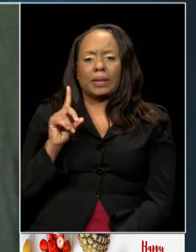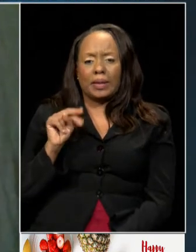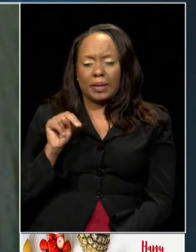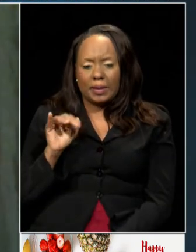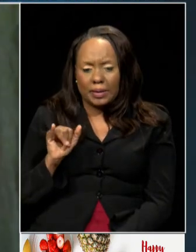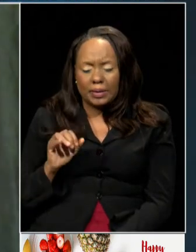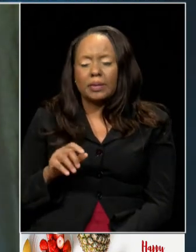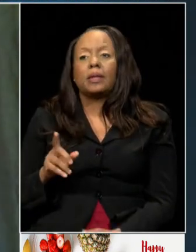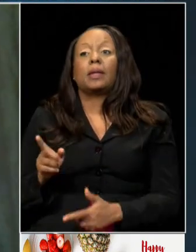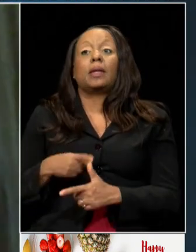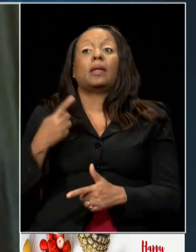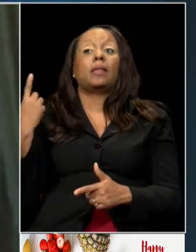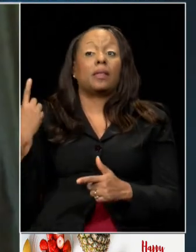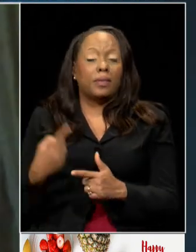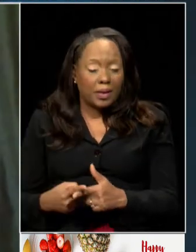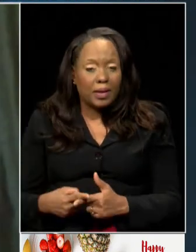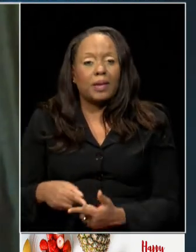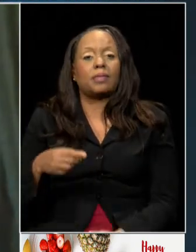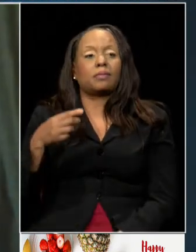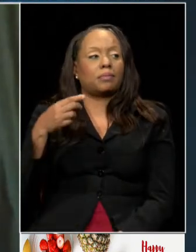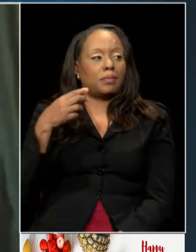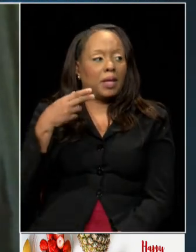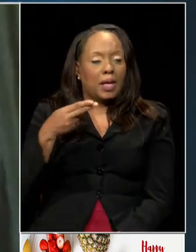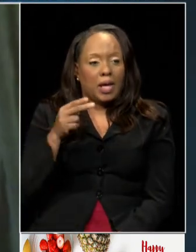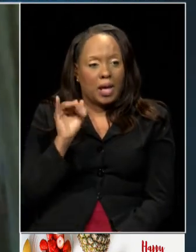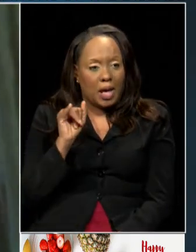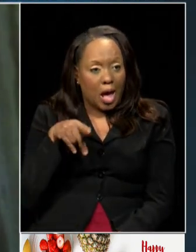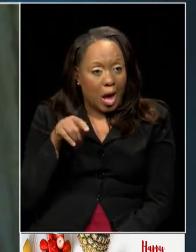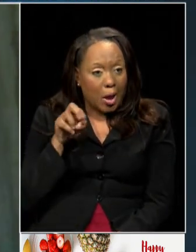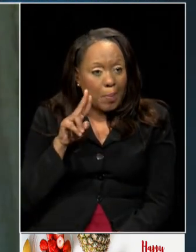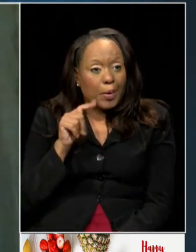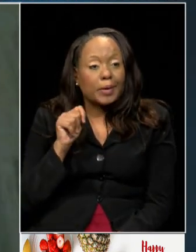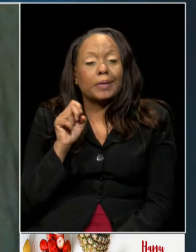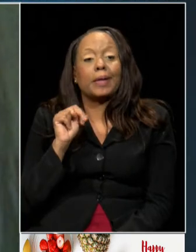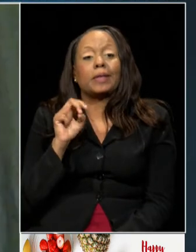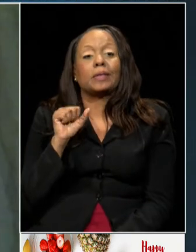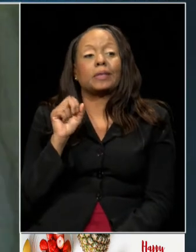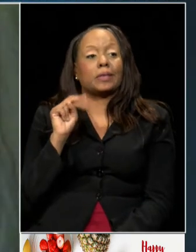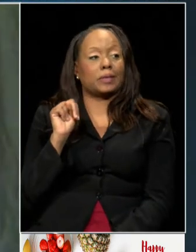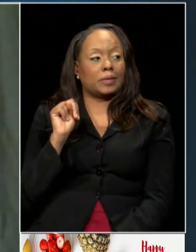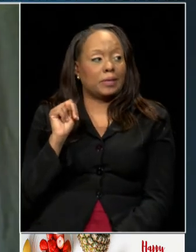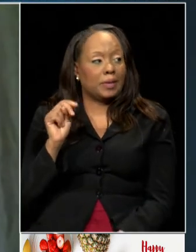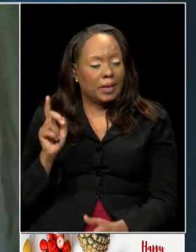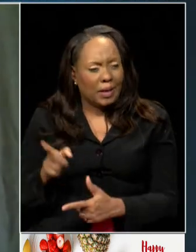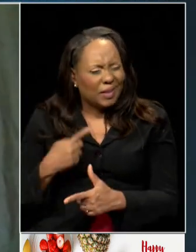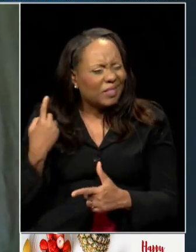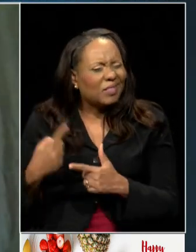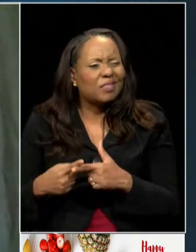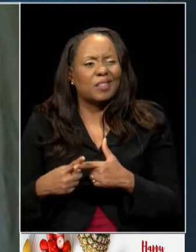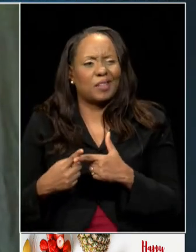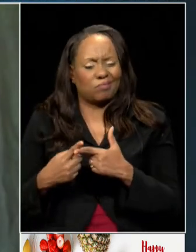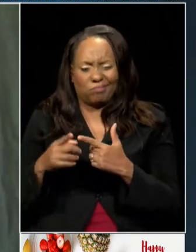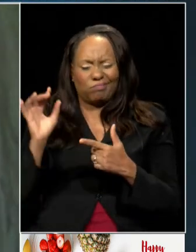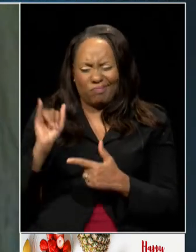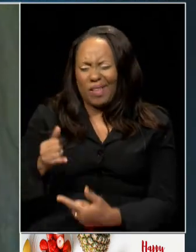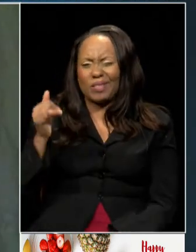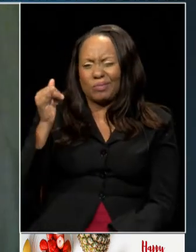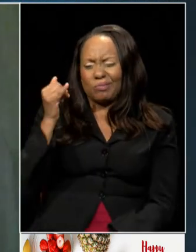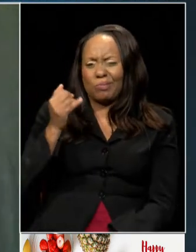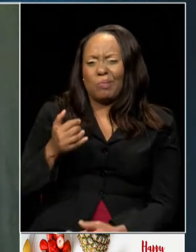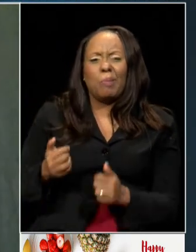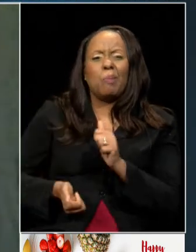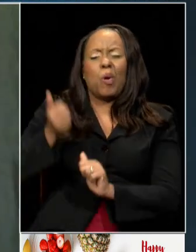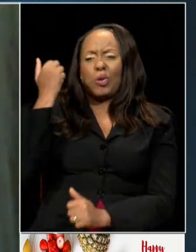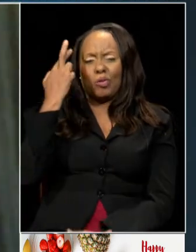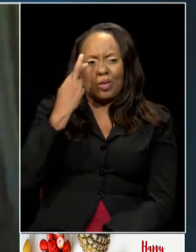led to hypertension in their youth, and or autoimmune illnesses. As I said, those are really the more common reasons for in